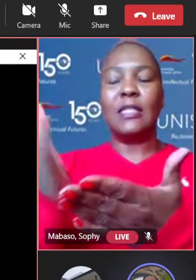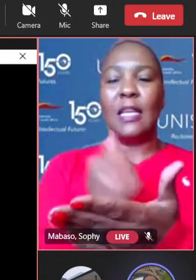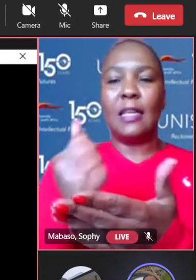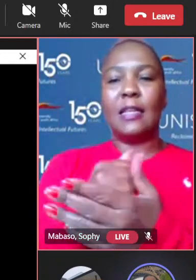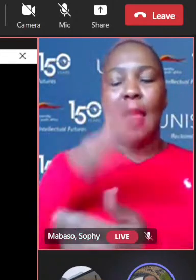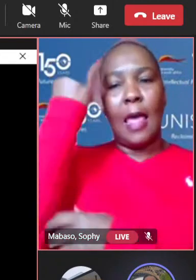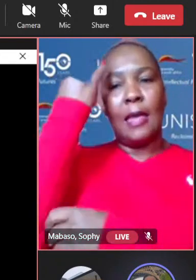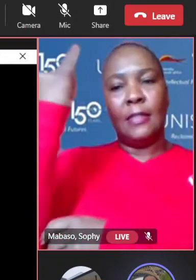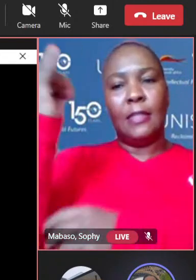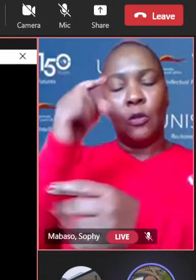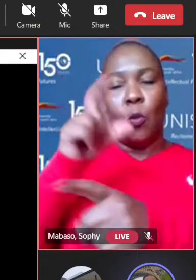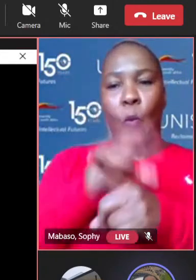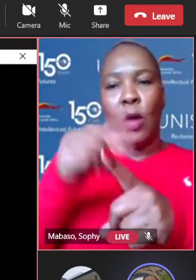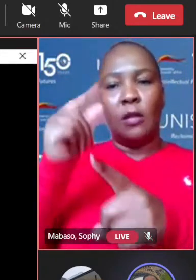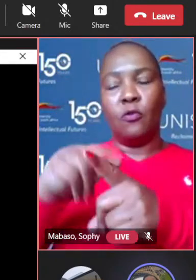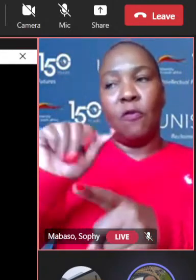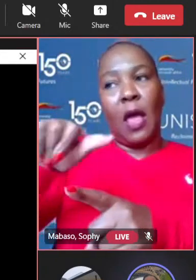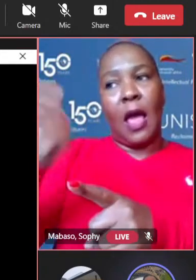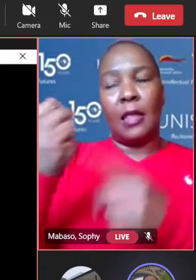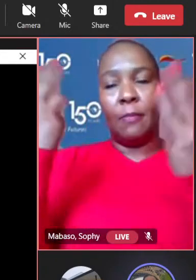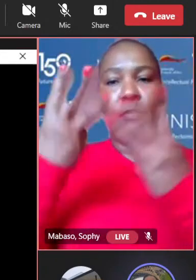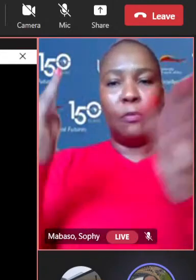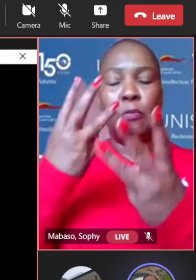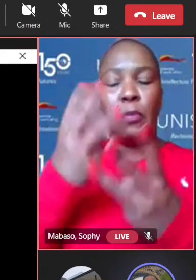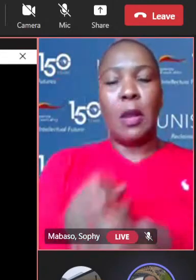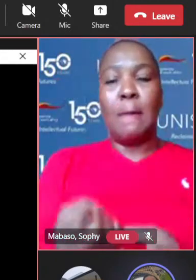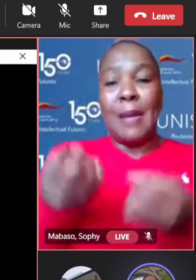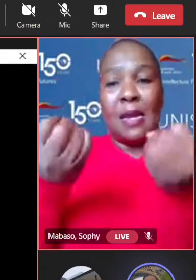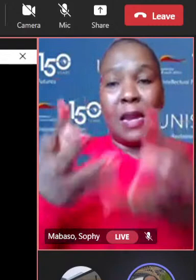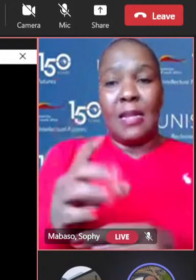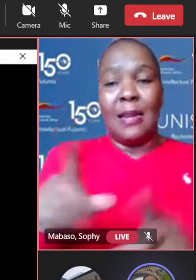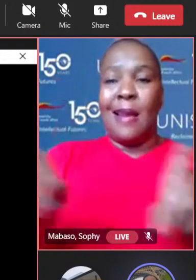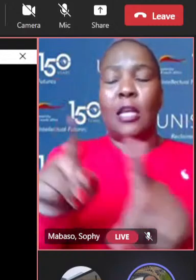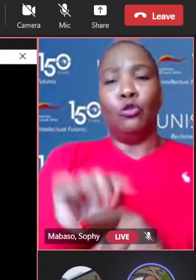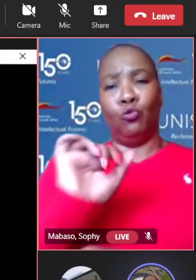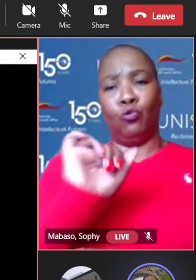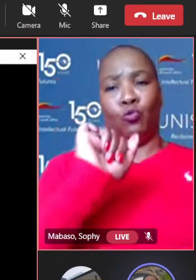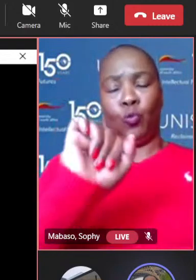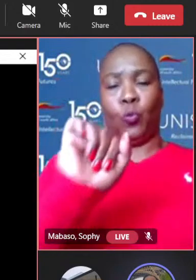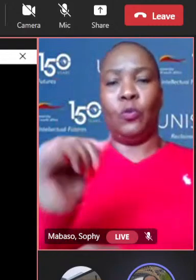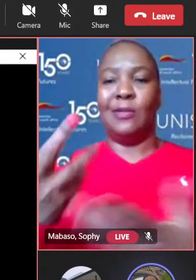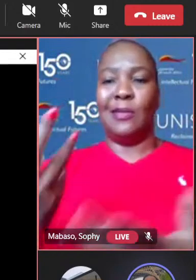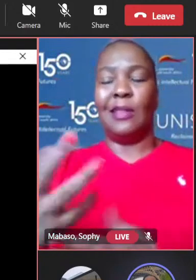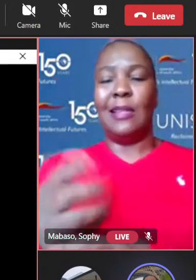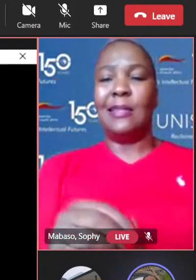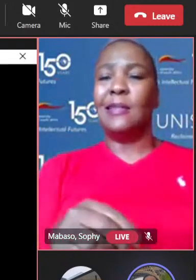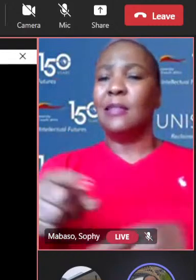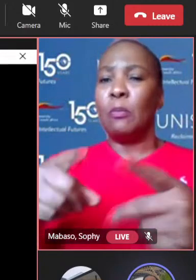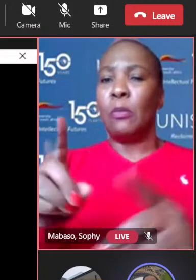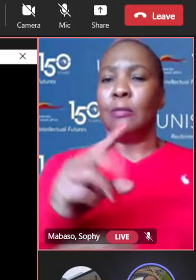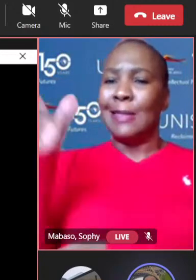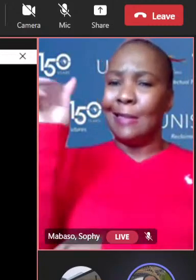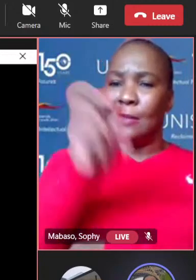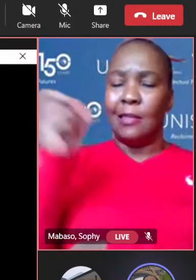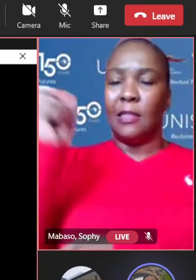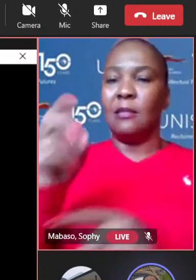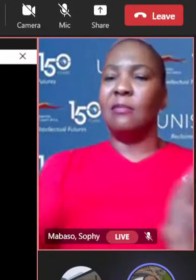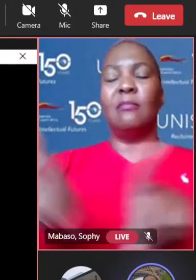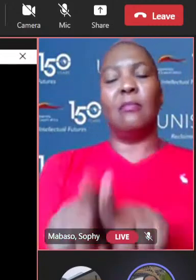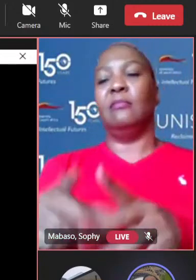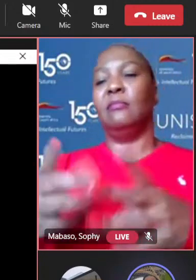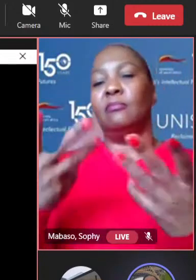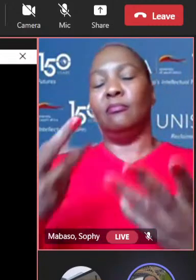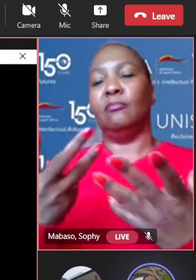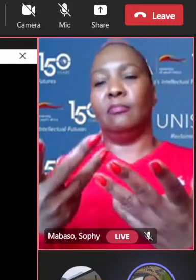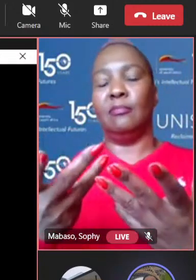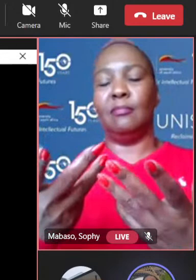and thoughts of others and presenting it as your own. It is the form of theft, which involves a number of dishonest academic